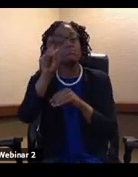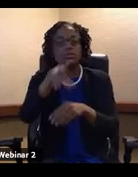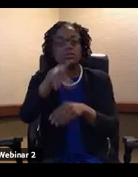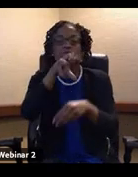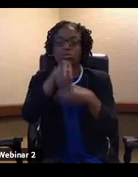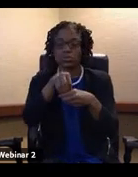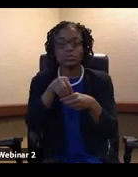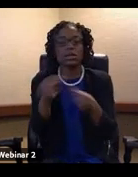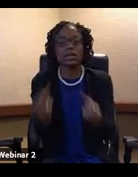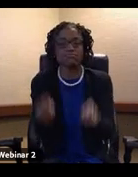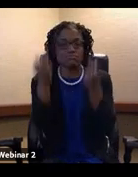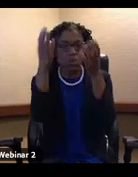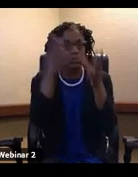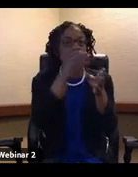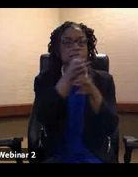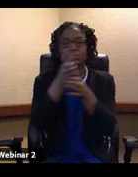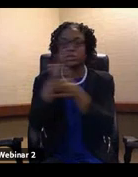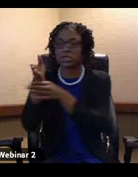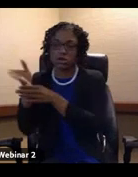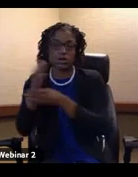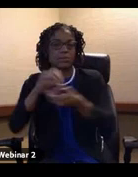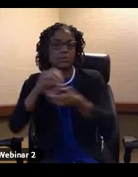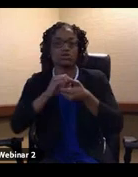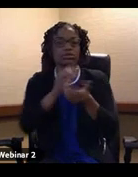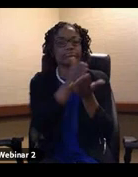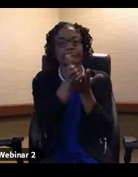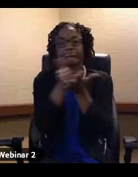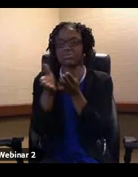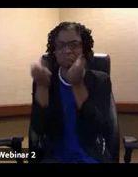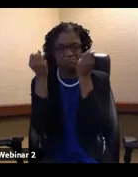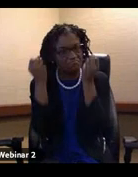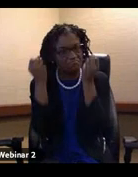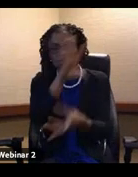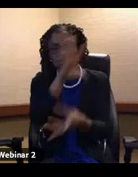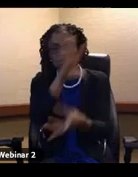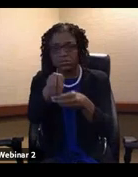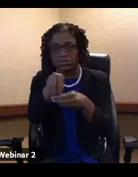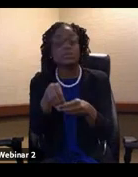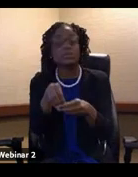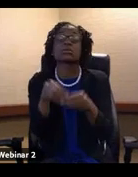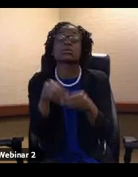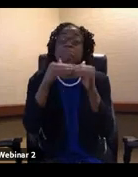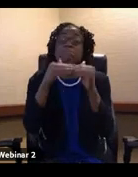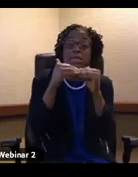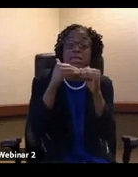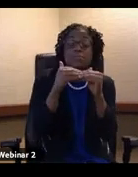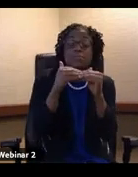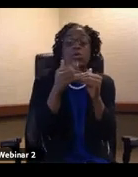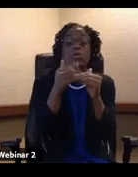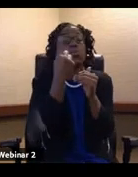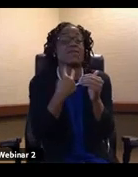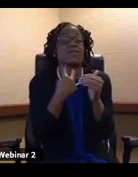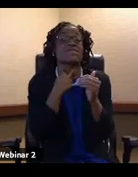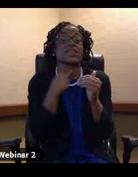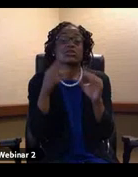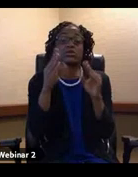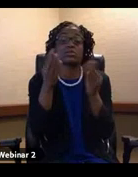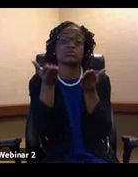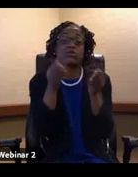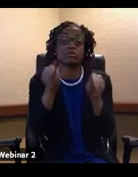must include a multidisciplinary partnership comprised of, at a minimum, at least one victim